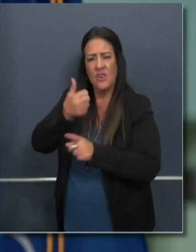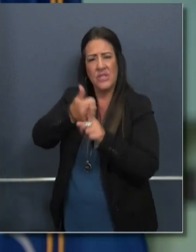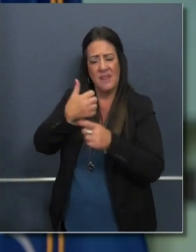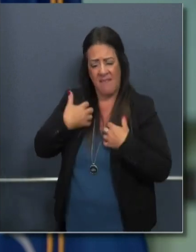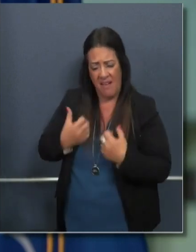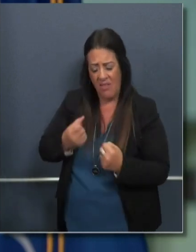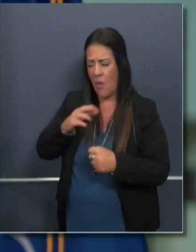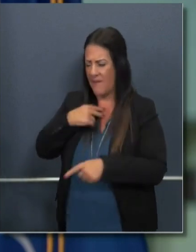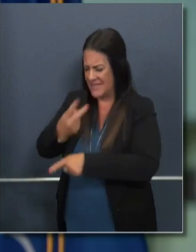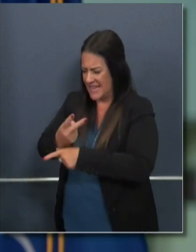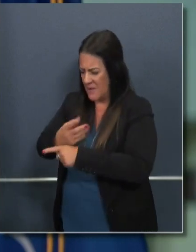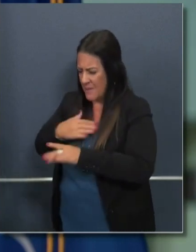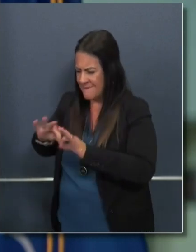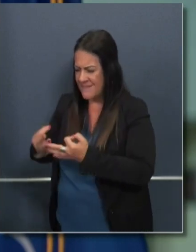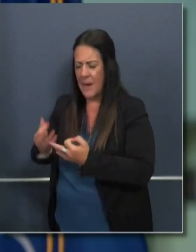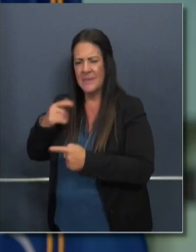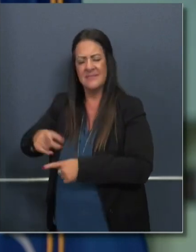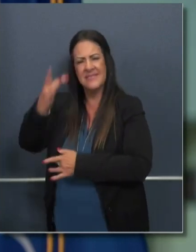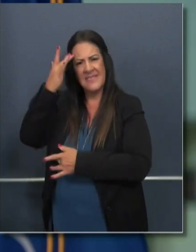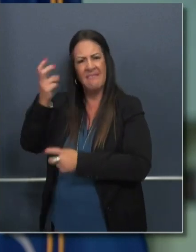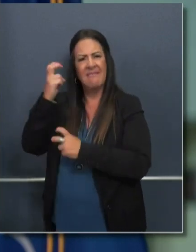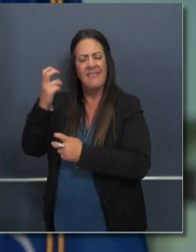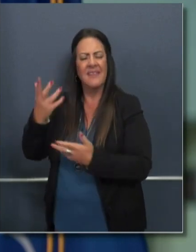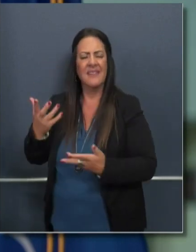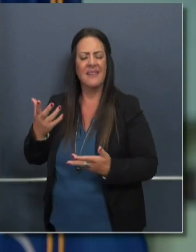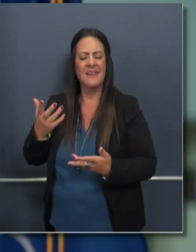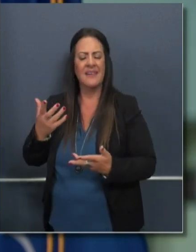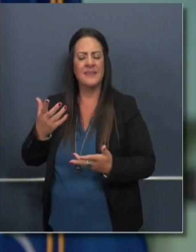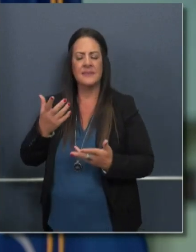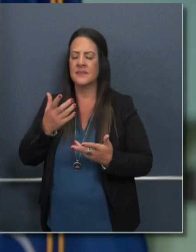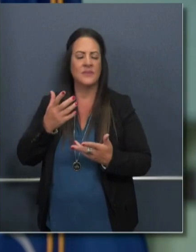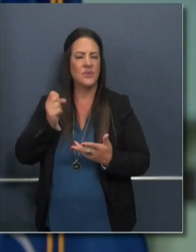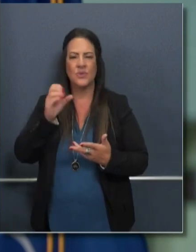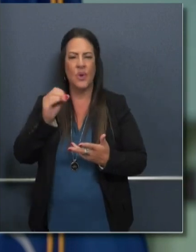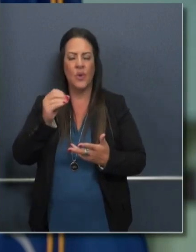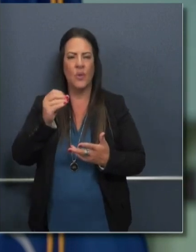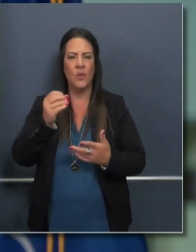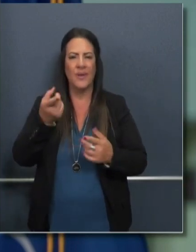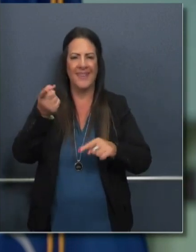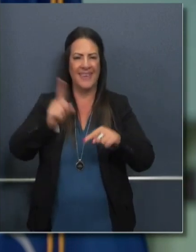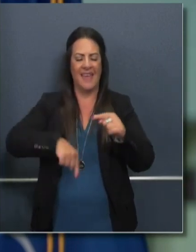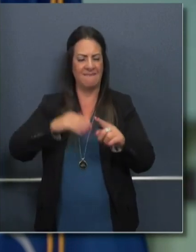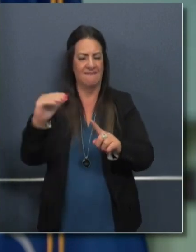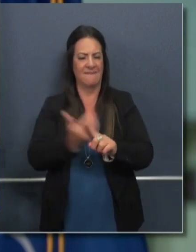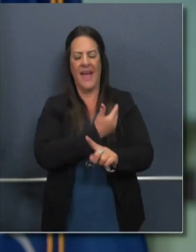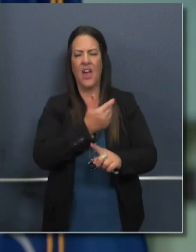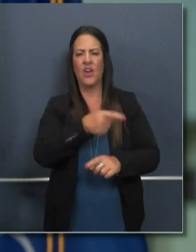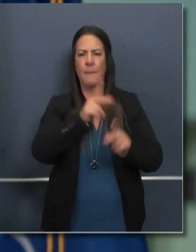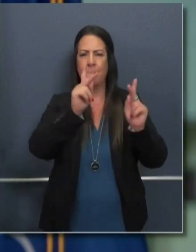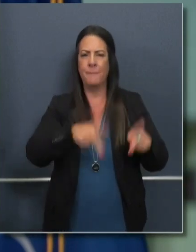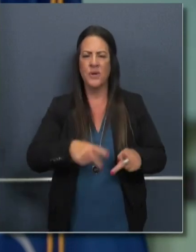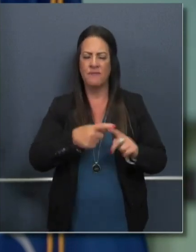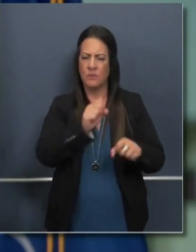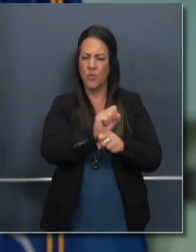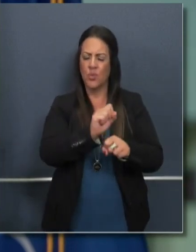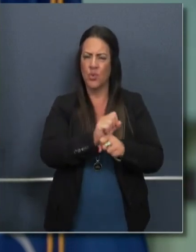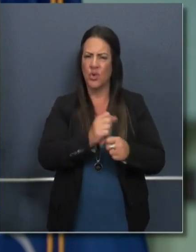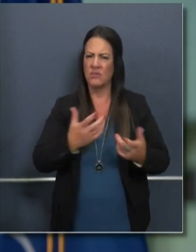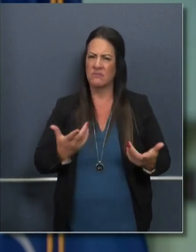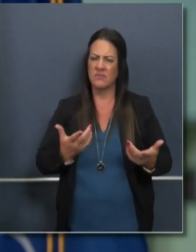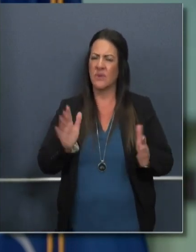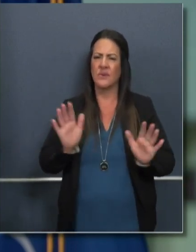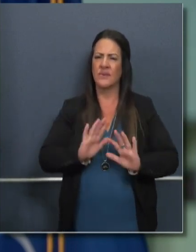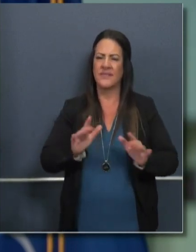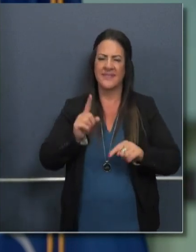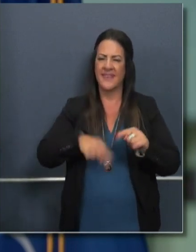is impacted. I don't know that having a restriction on just firing someone is particularly